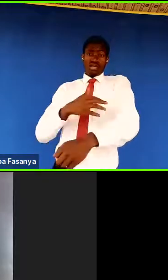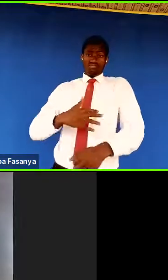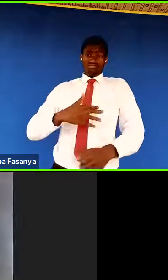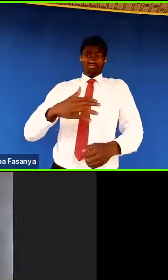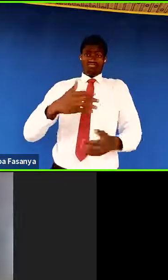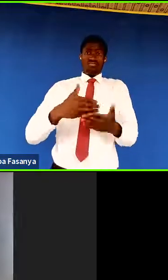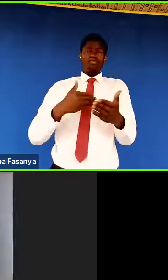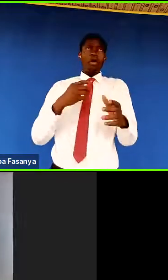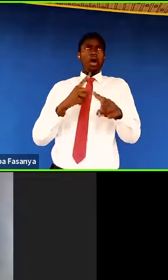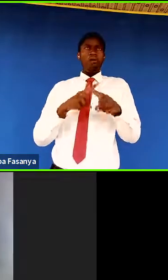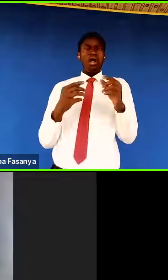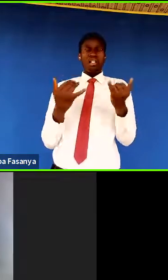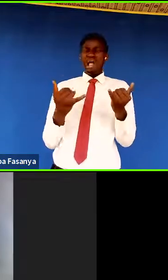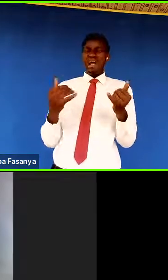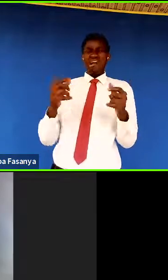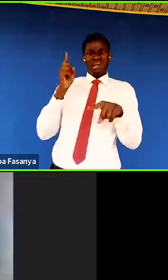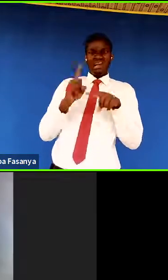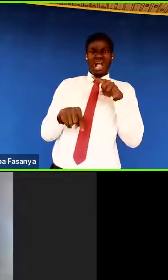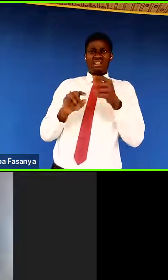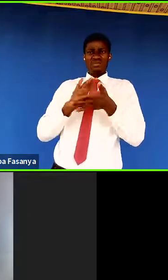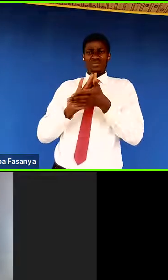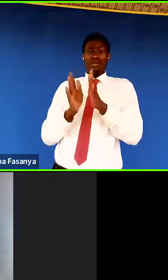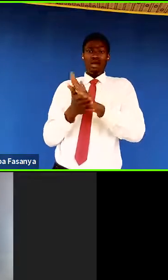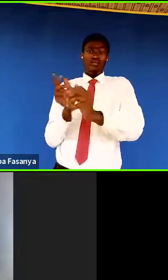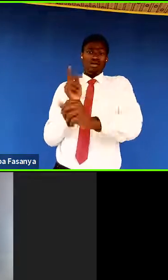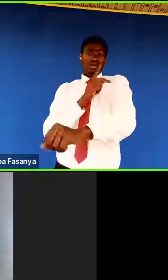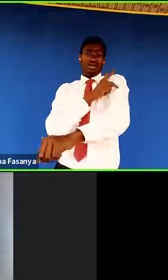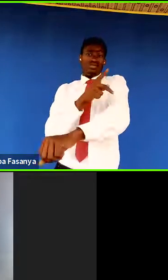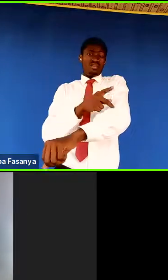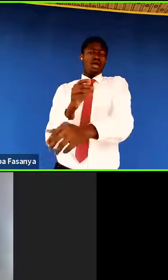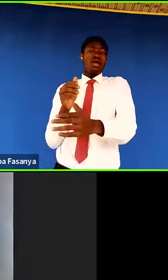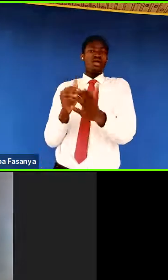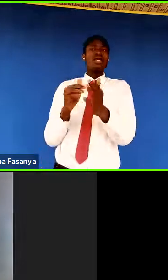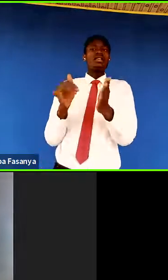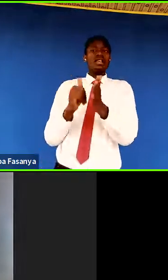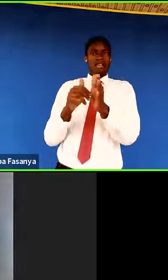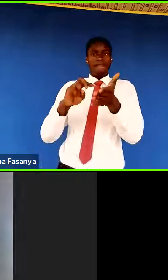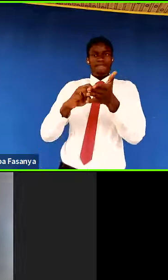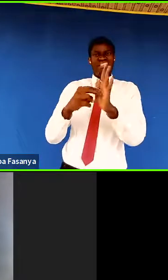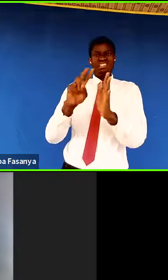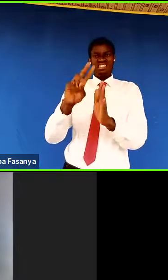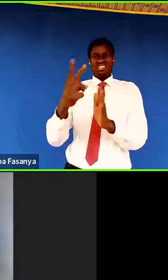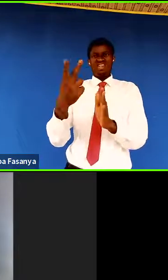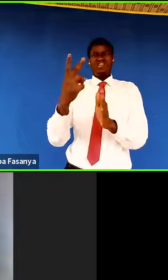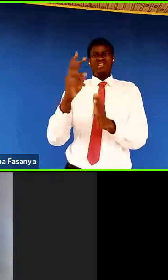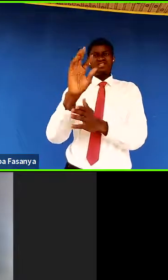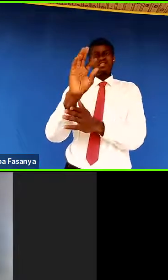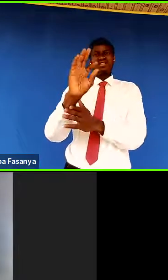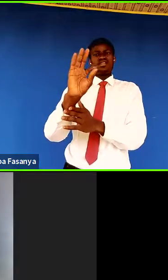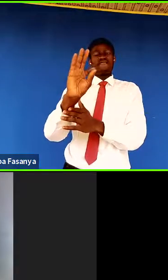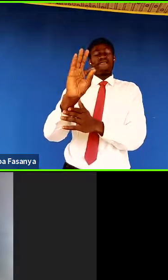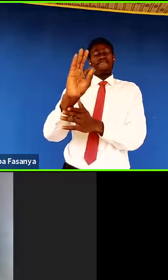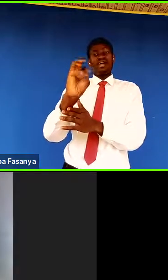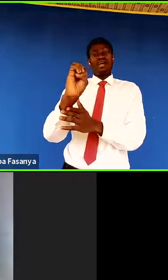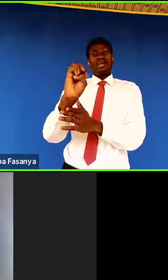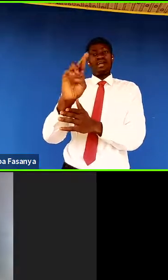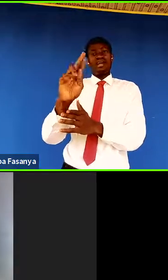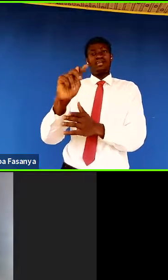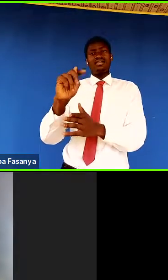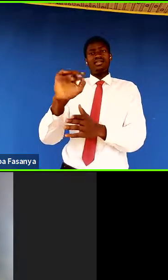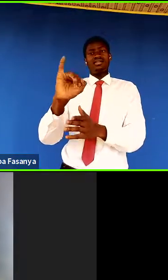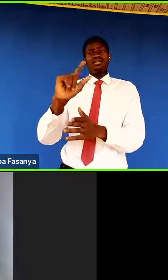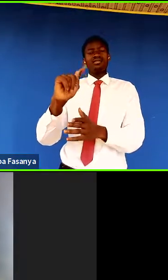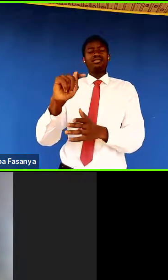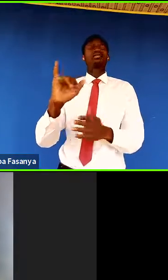that makes you have a secondary fertility. So Dr. J, there's some set of people that go to the